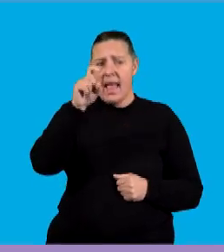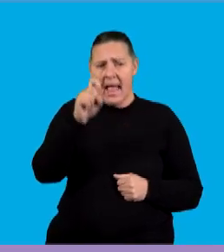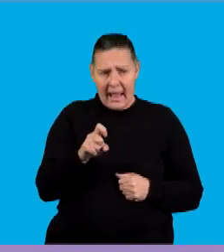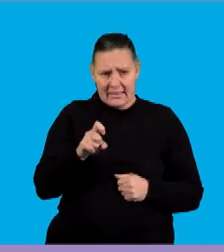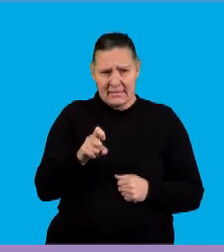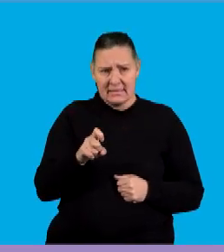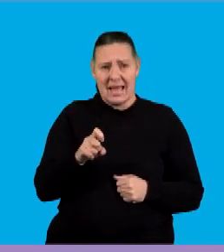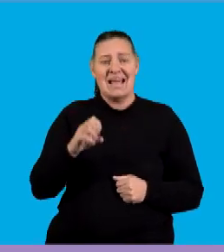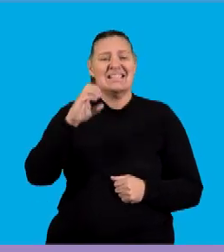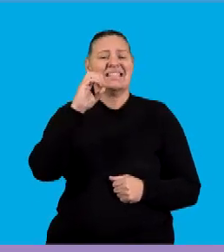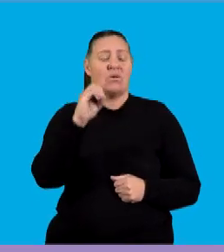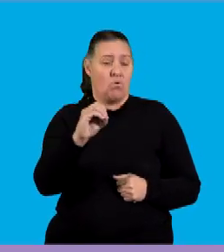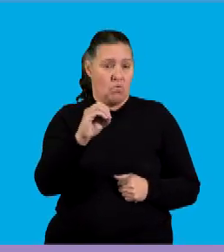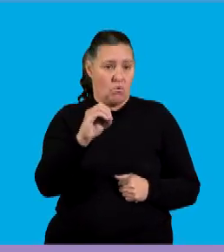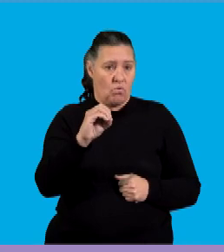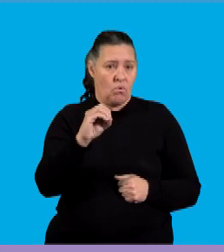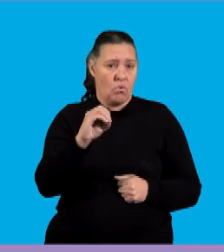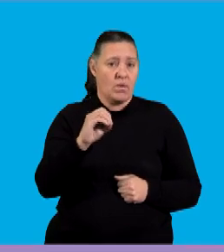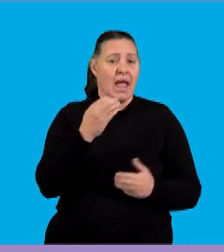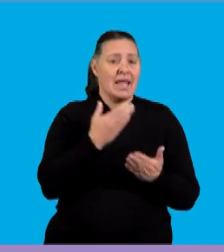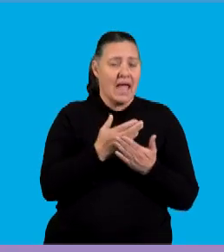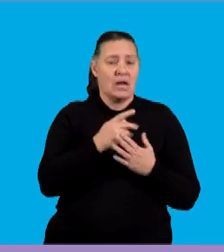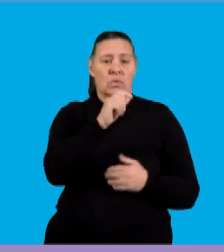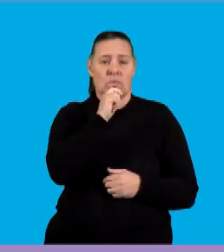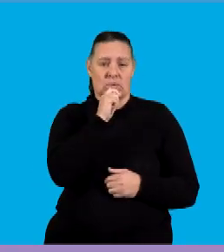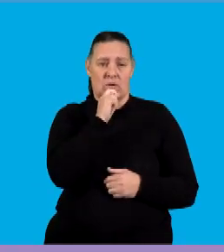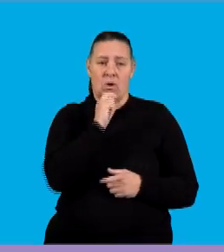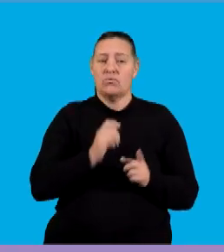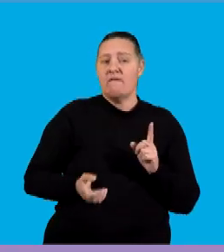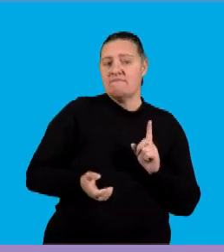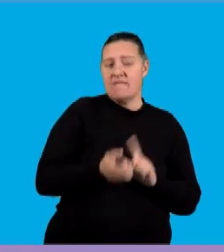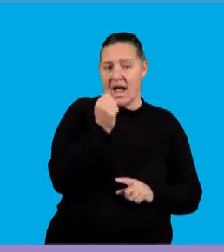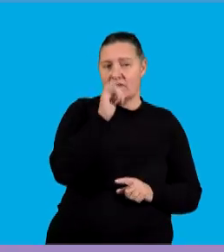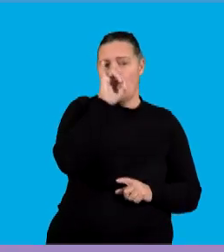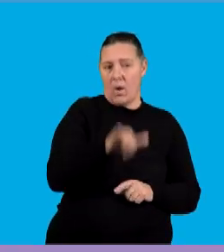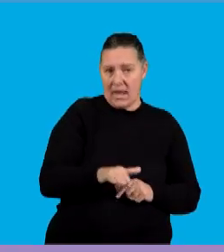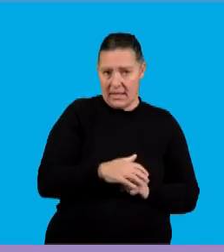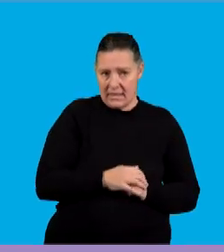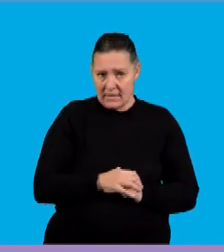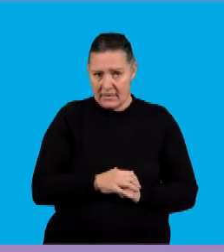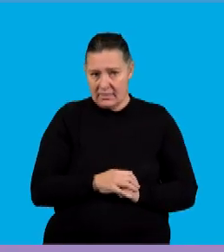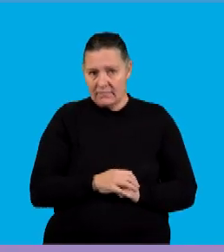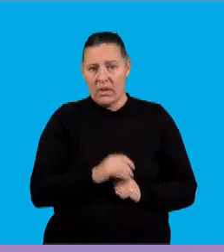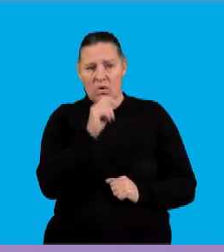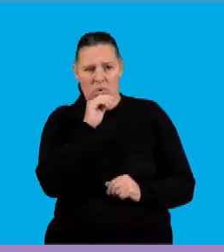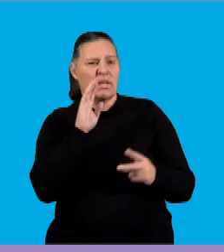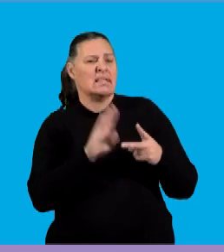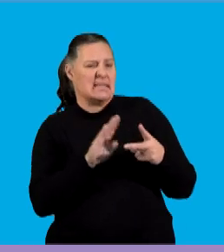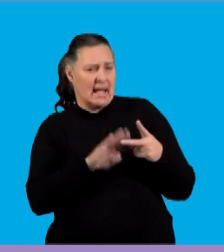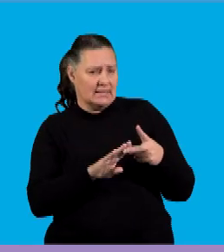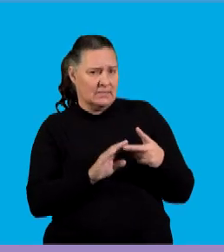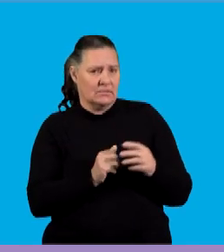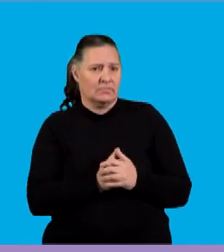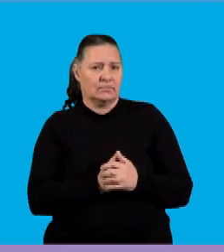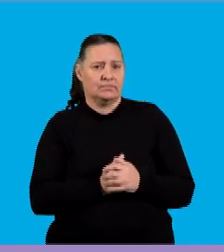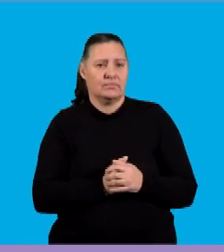second equation there. So we have there y is equals to negative x plus 3. So because we